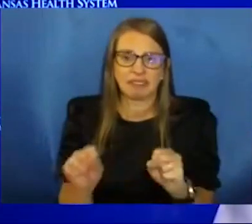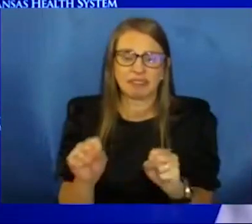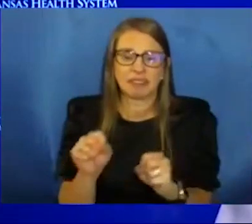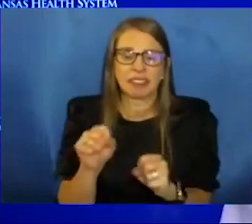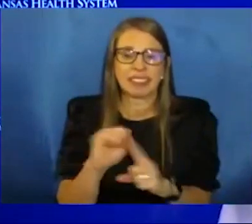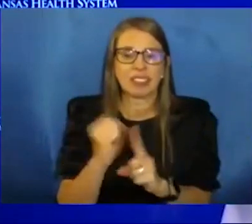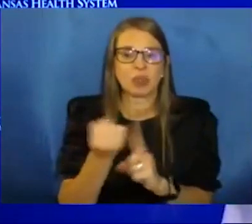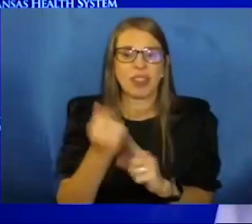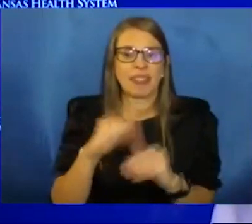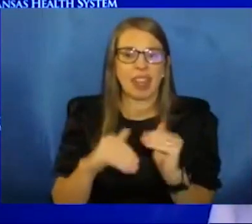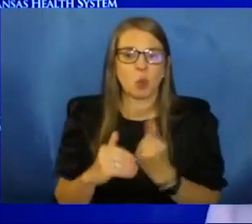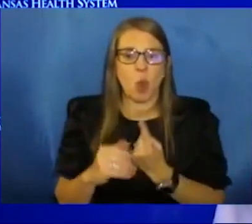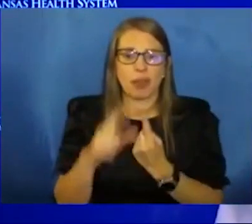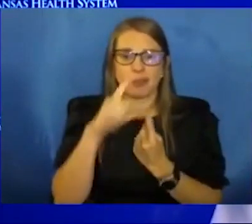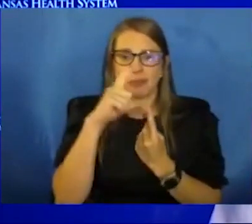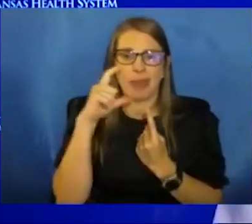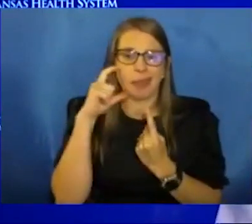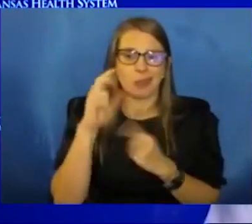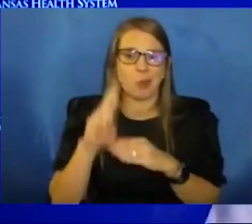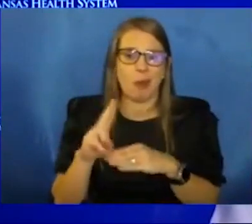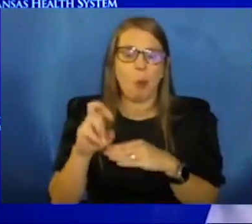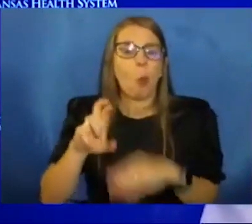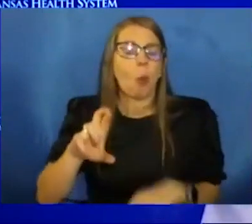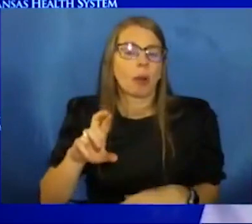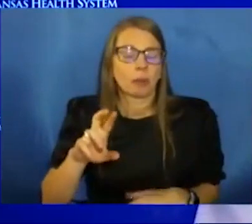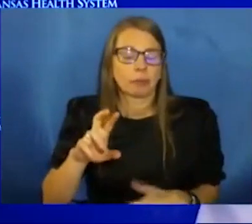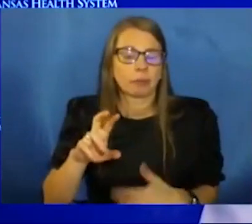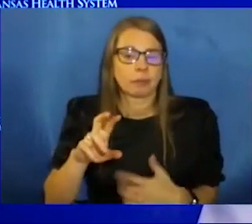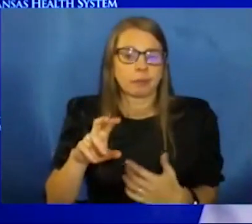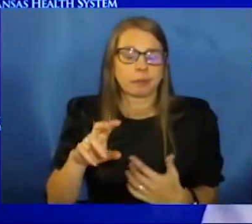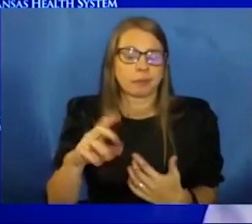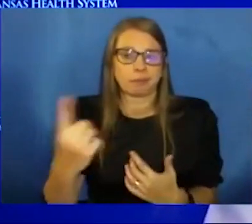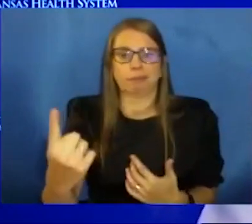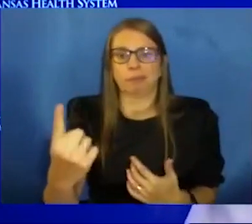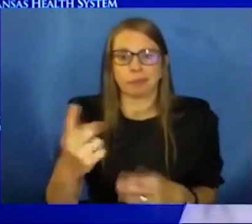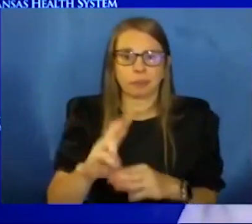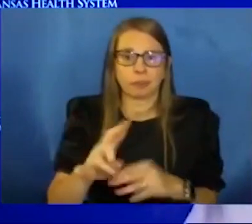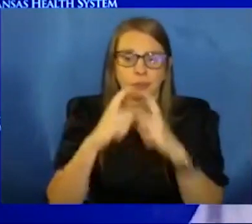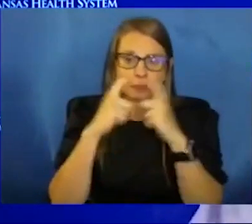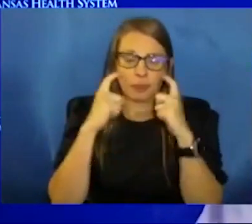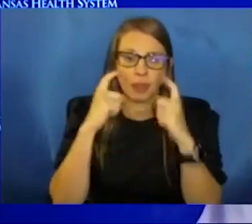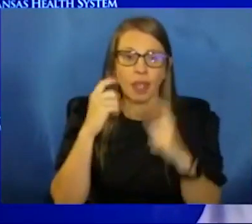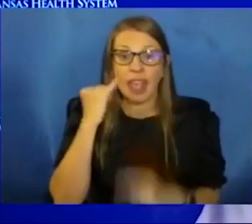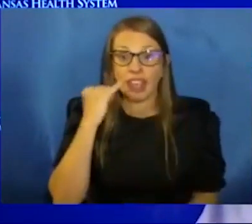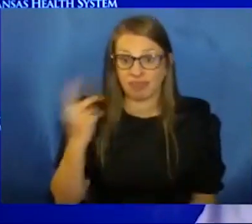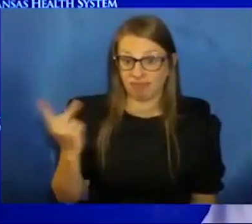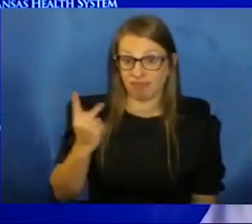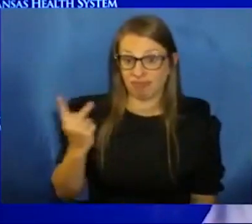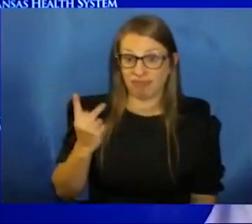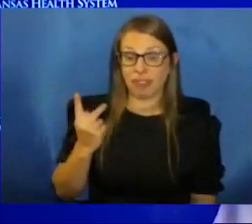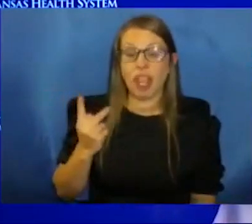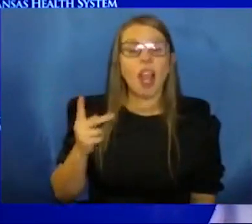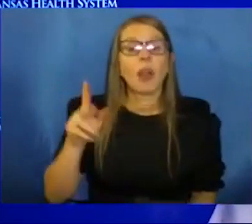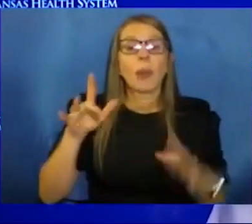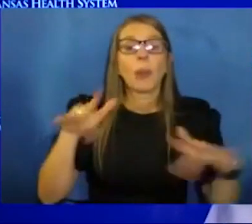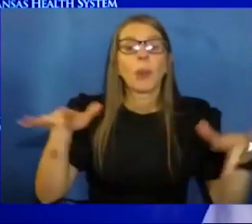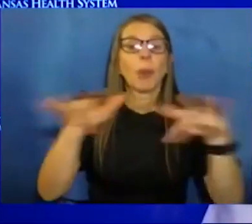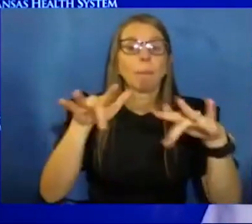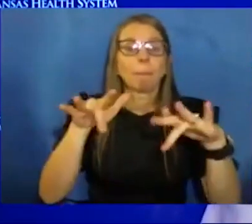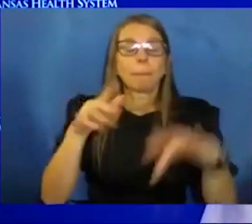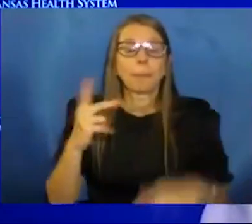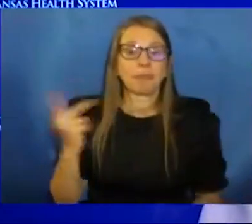think there are many places do have the mask mandate and the stylists are wearing them. But I think it's perfectly reasonable to